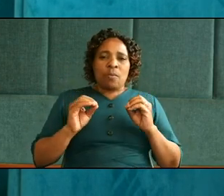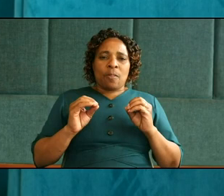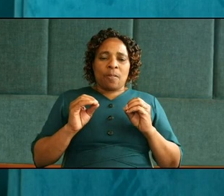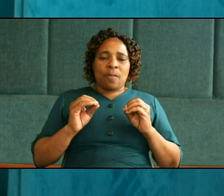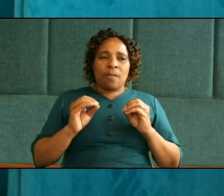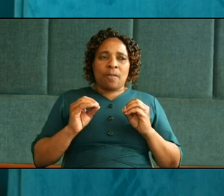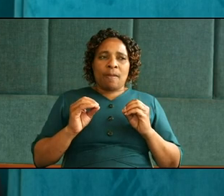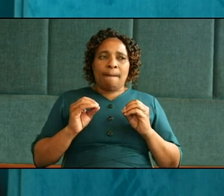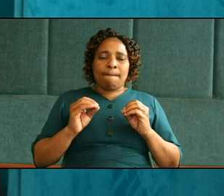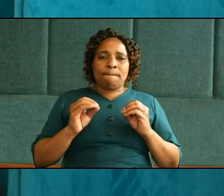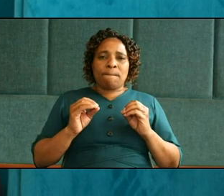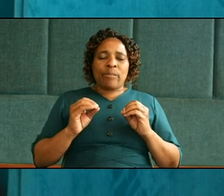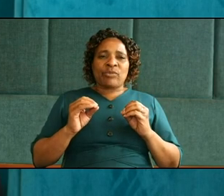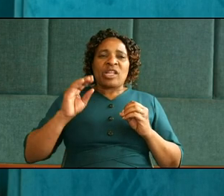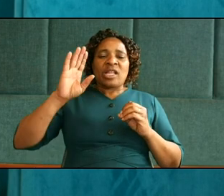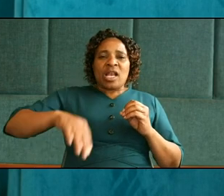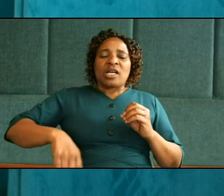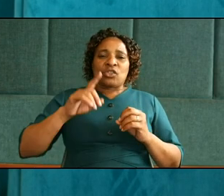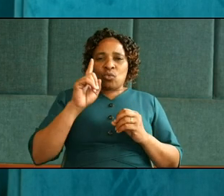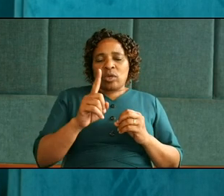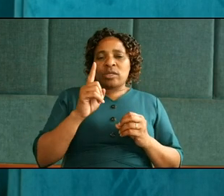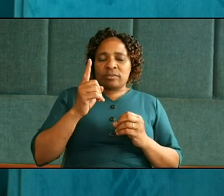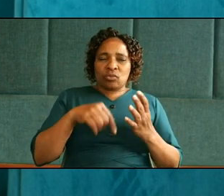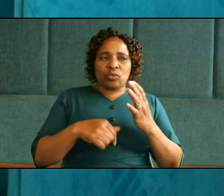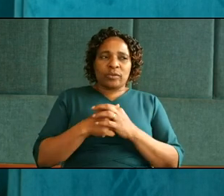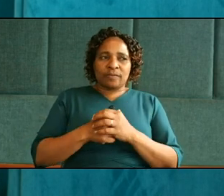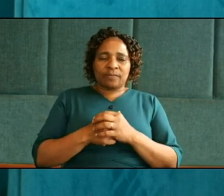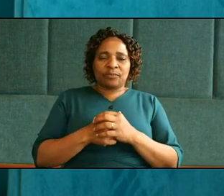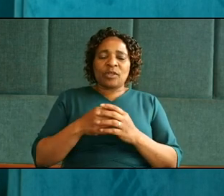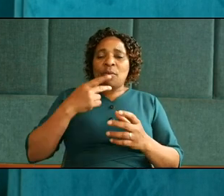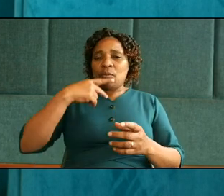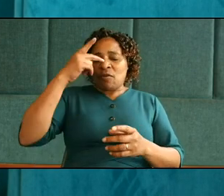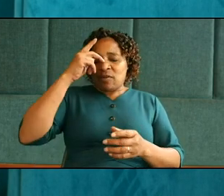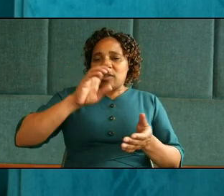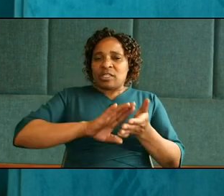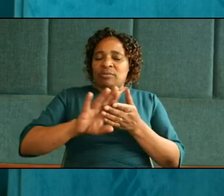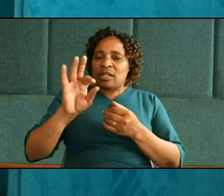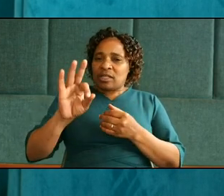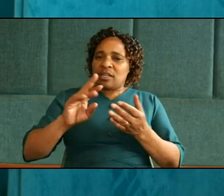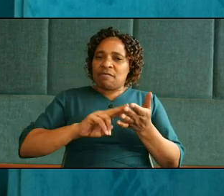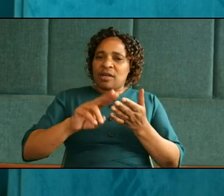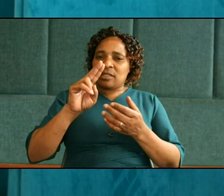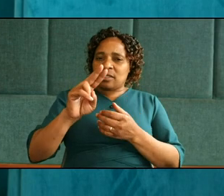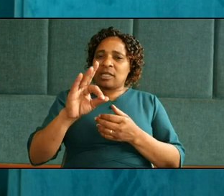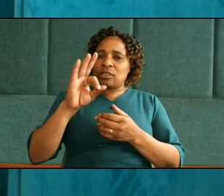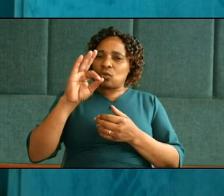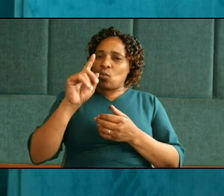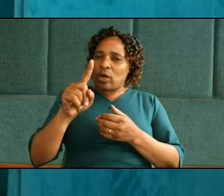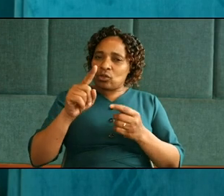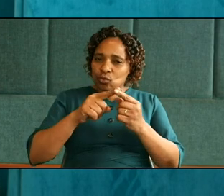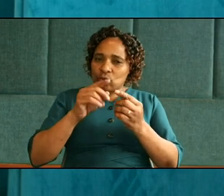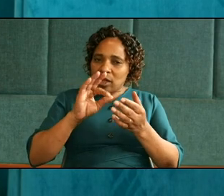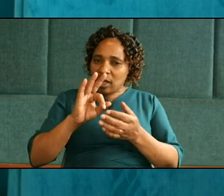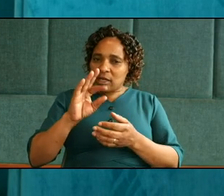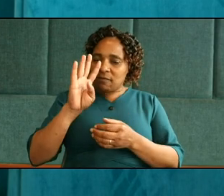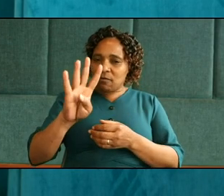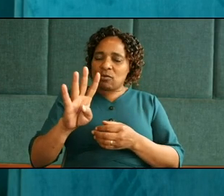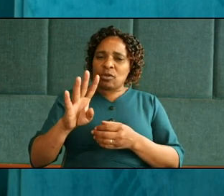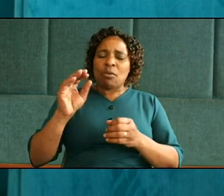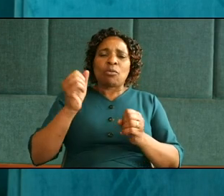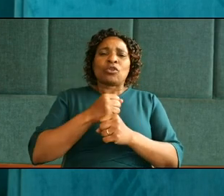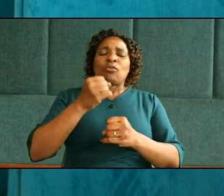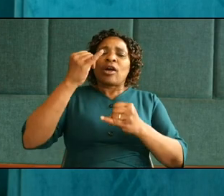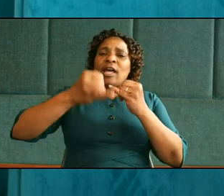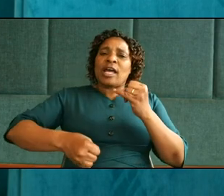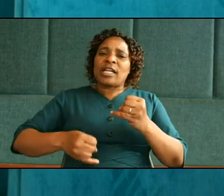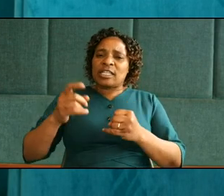And the last one is Proverbs 3, verse 31 to 34. It says, do not envy the violent